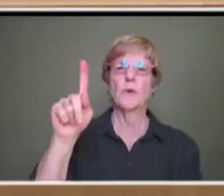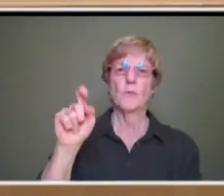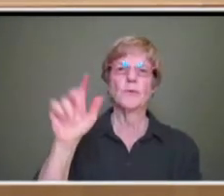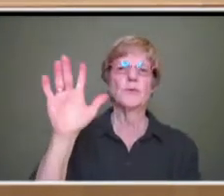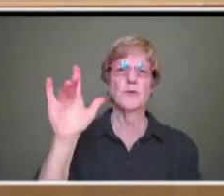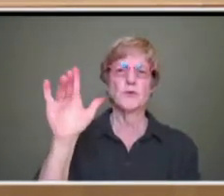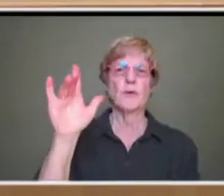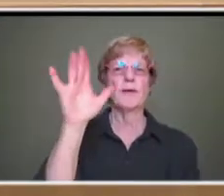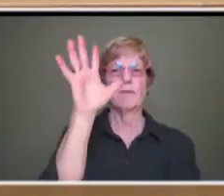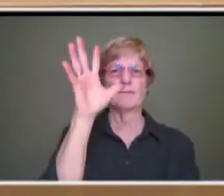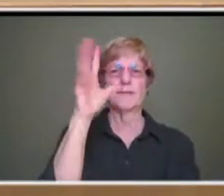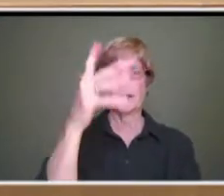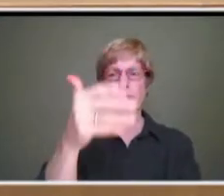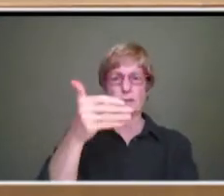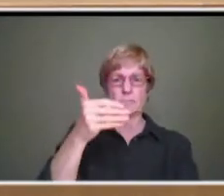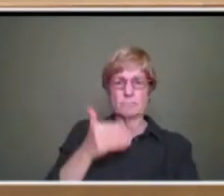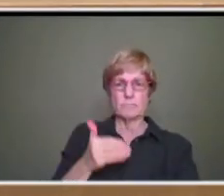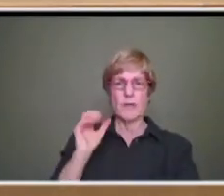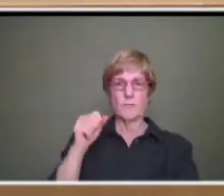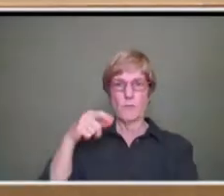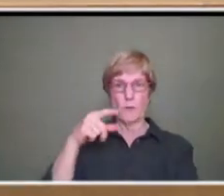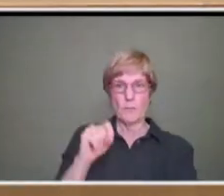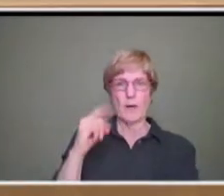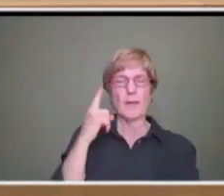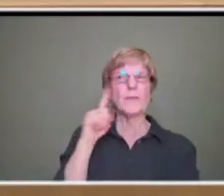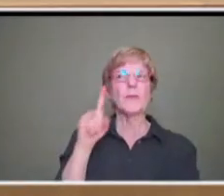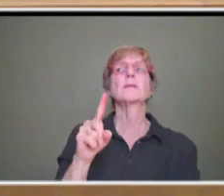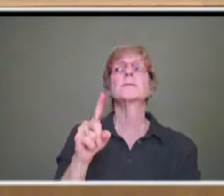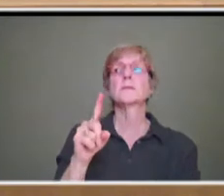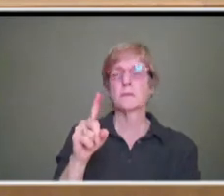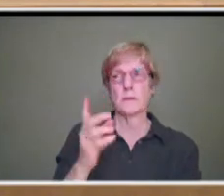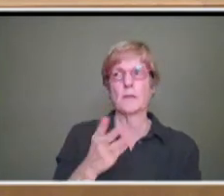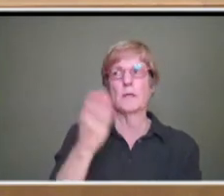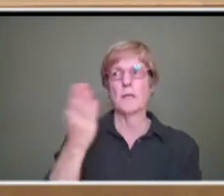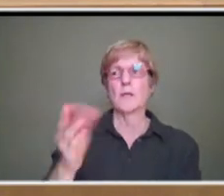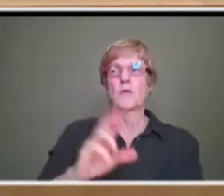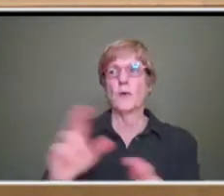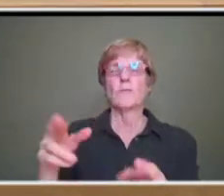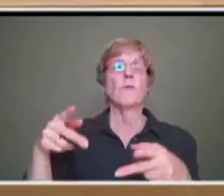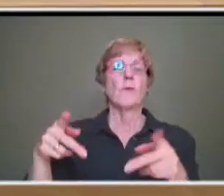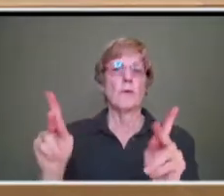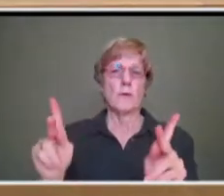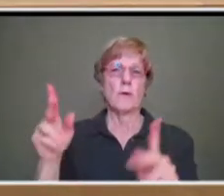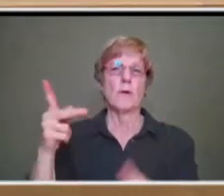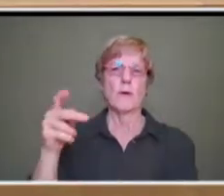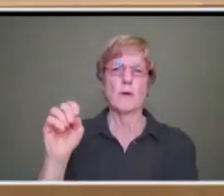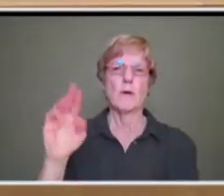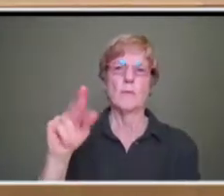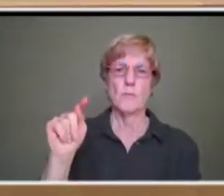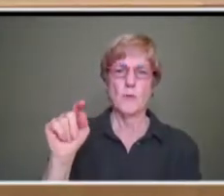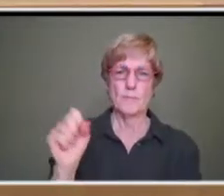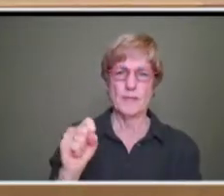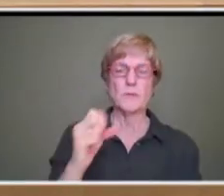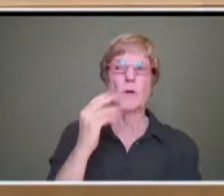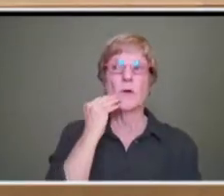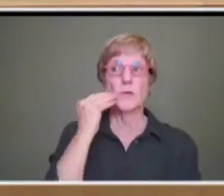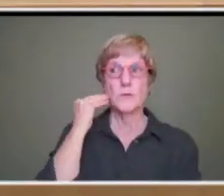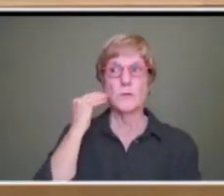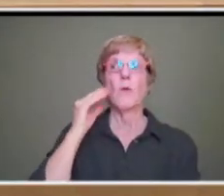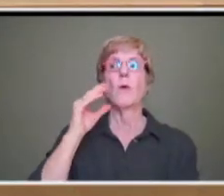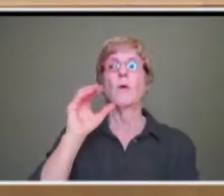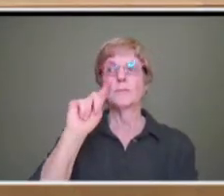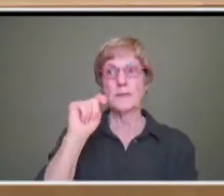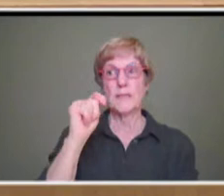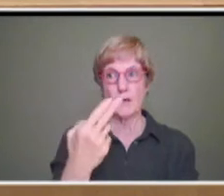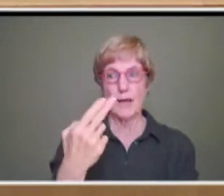approved for apartments it does look like it's in for permitting so there is multi-family development that's occurring to the